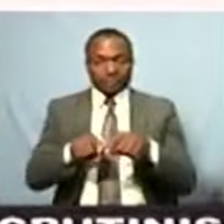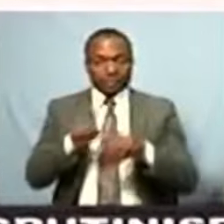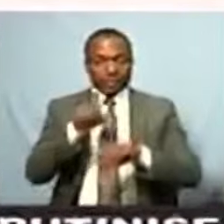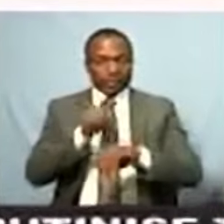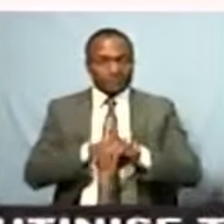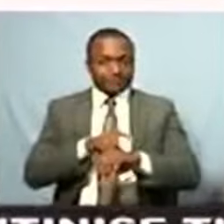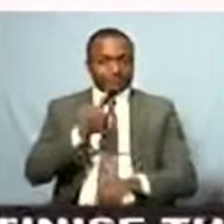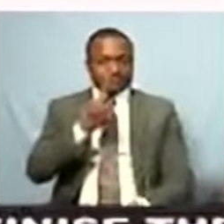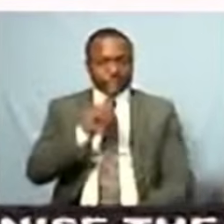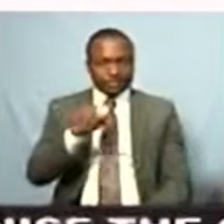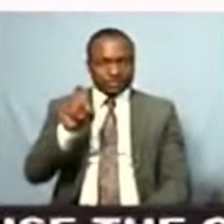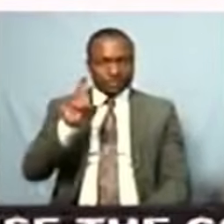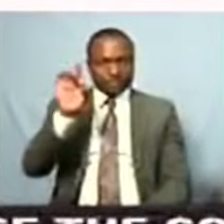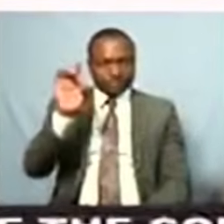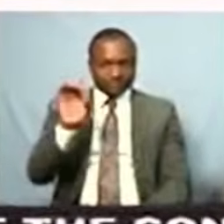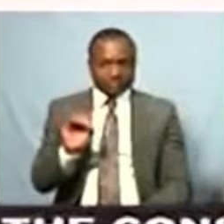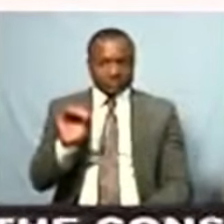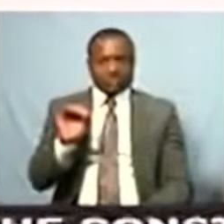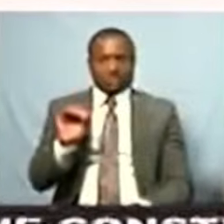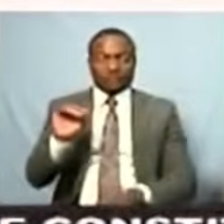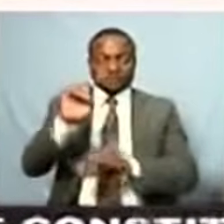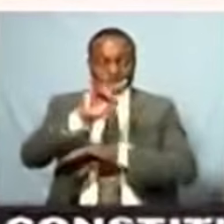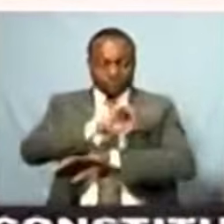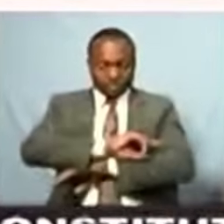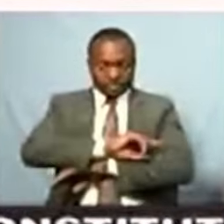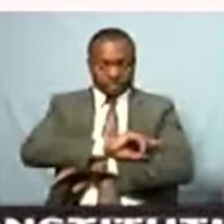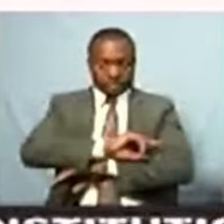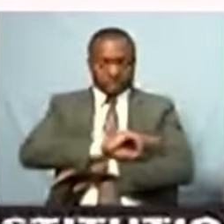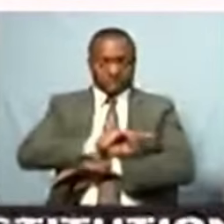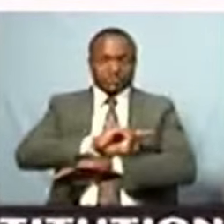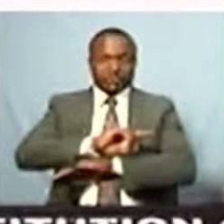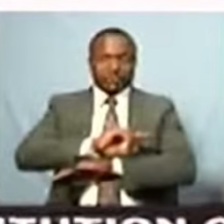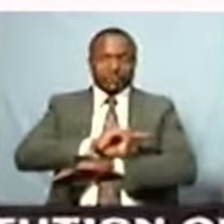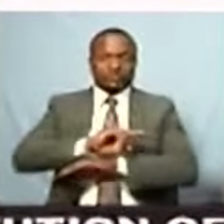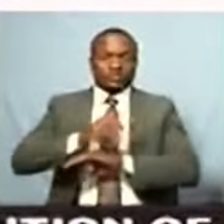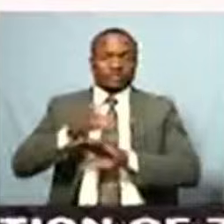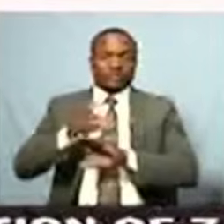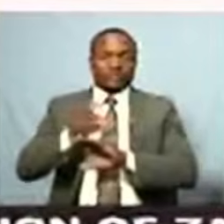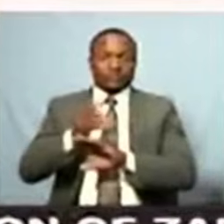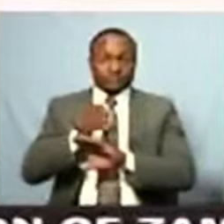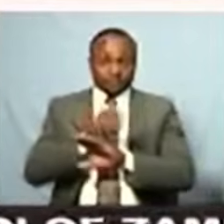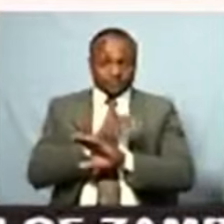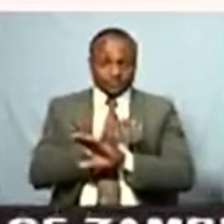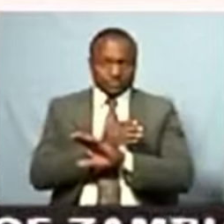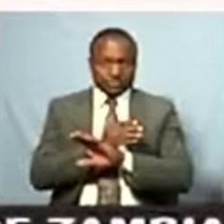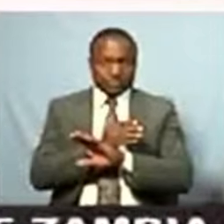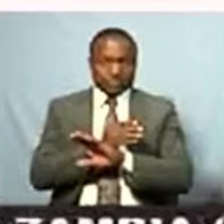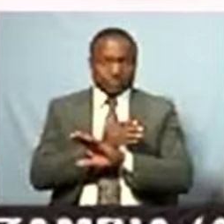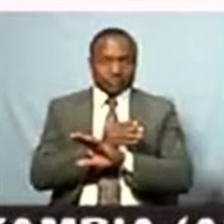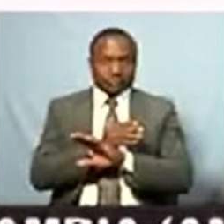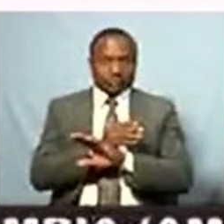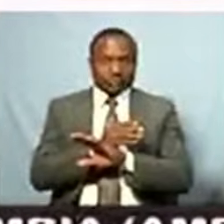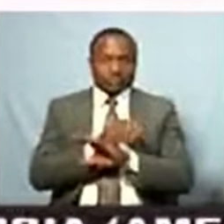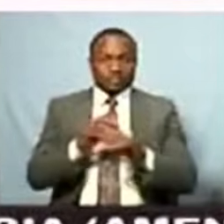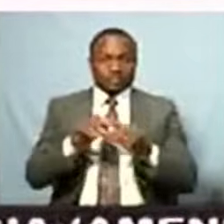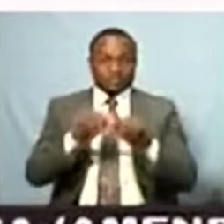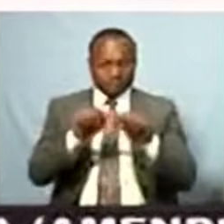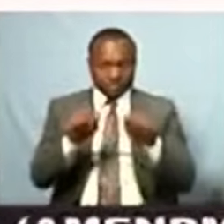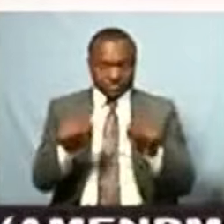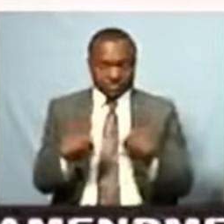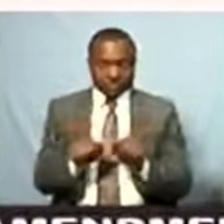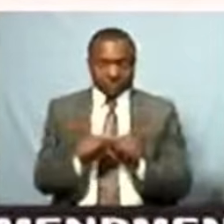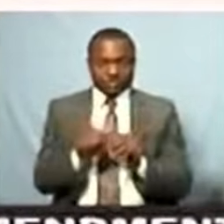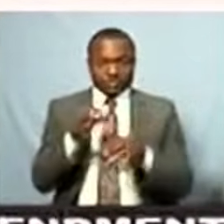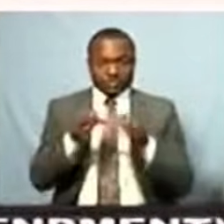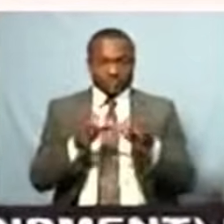the 180-day period preceding a general election, even if a vacancy arises in the office of mayor,